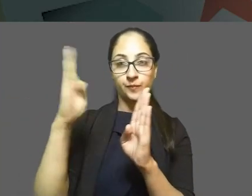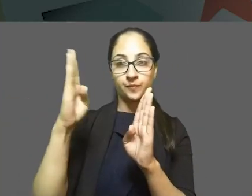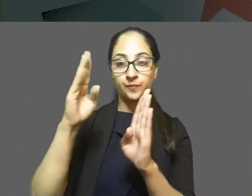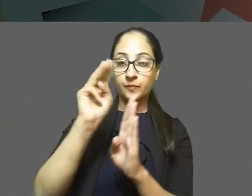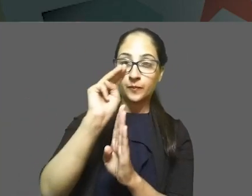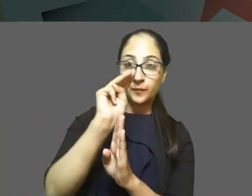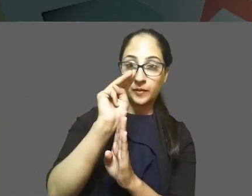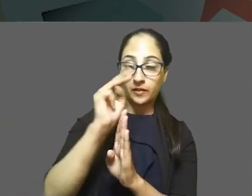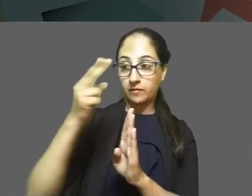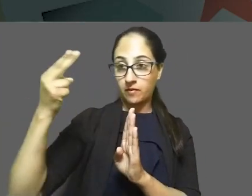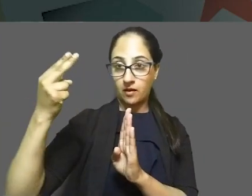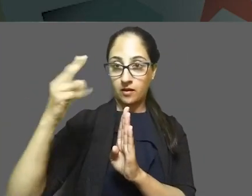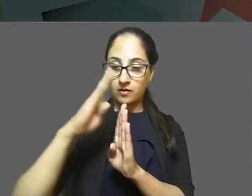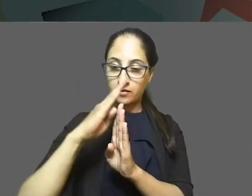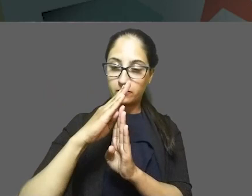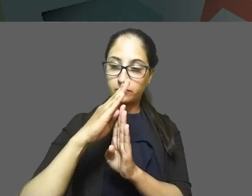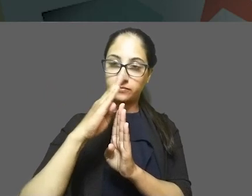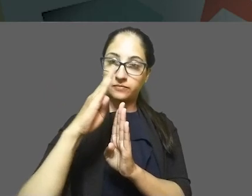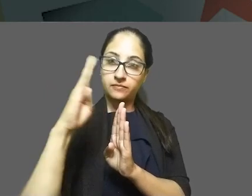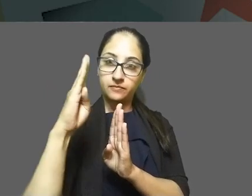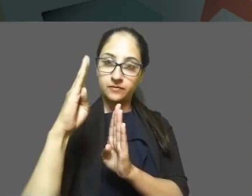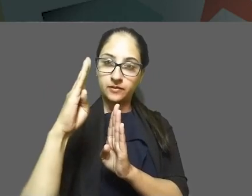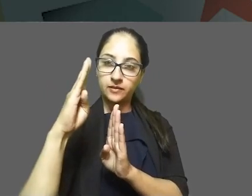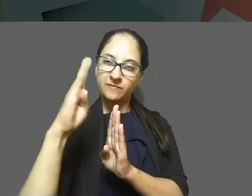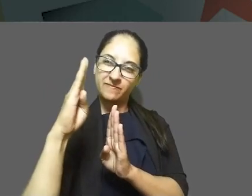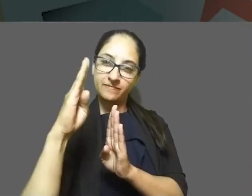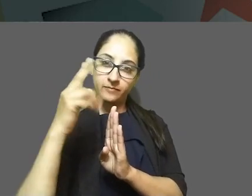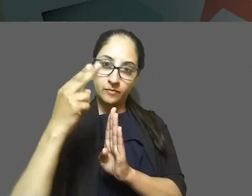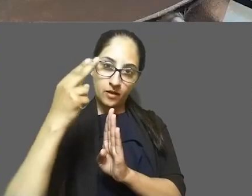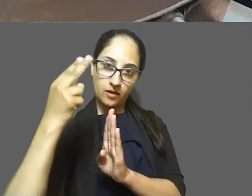medium, so more high than medium.